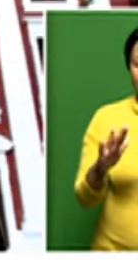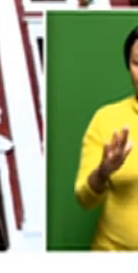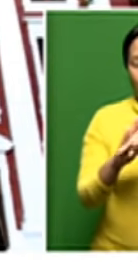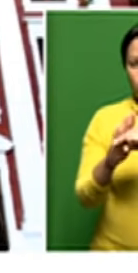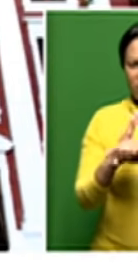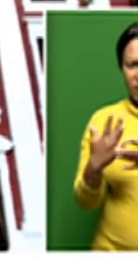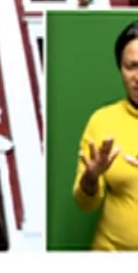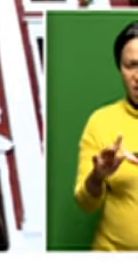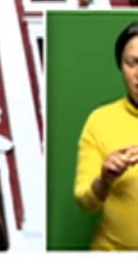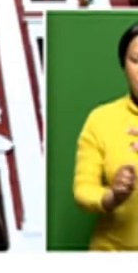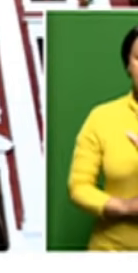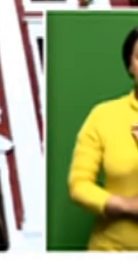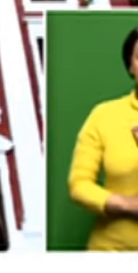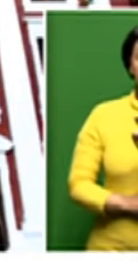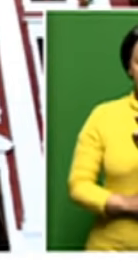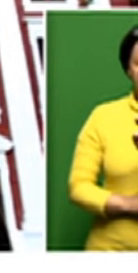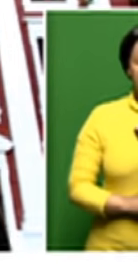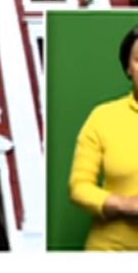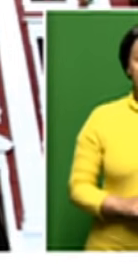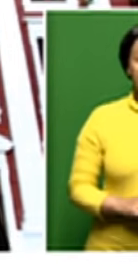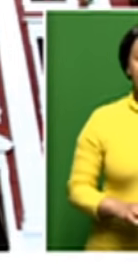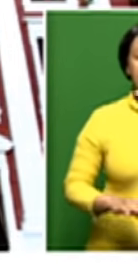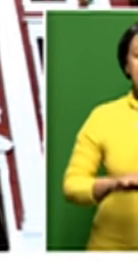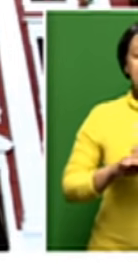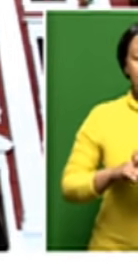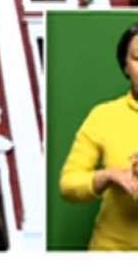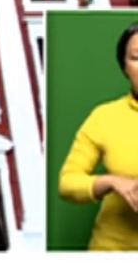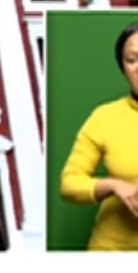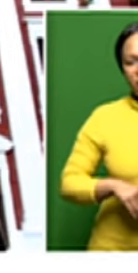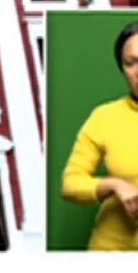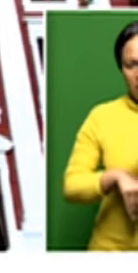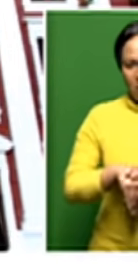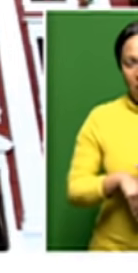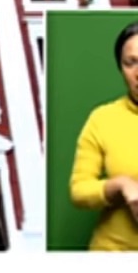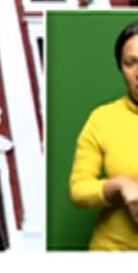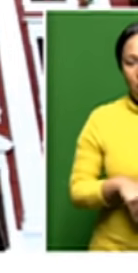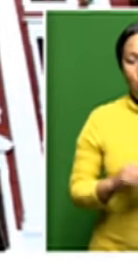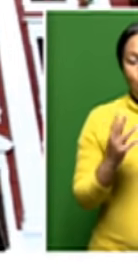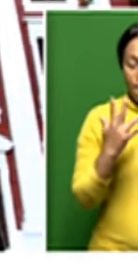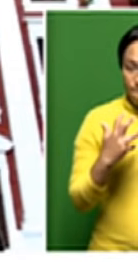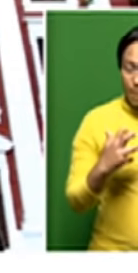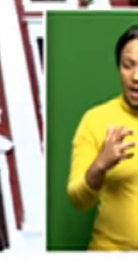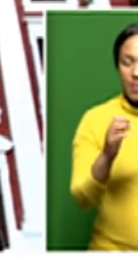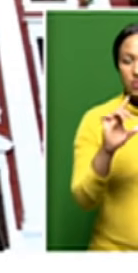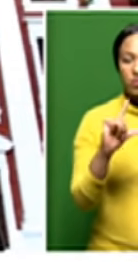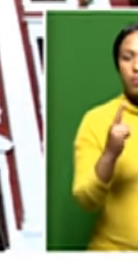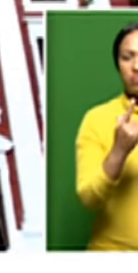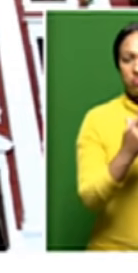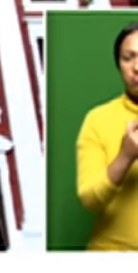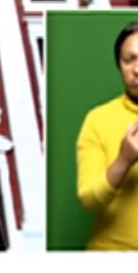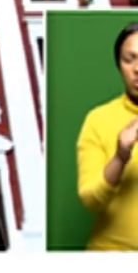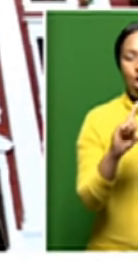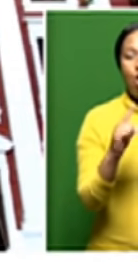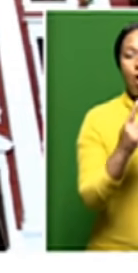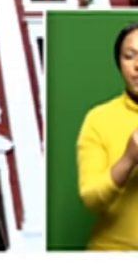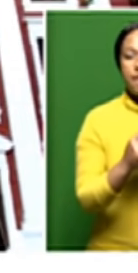to us that we require more information. And the parliamentary process allows for committees to do inquiries. And